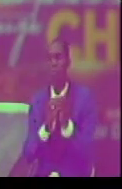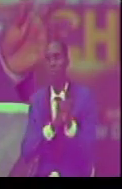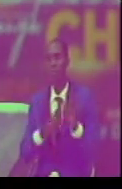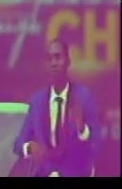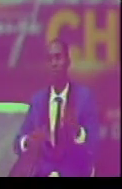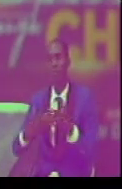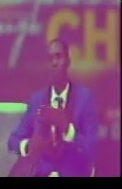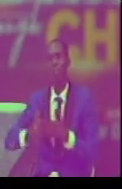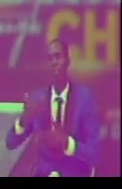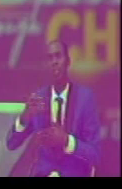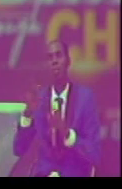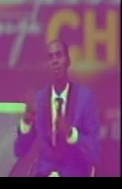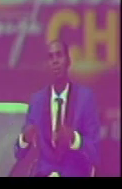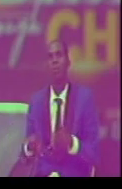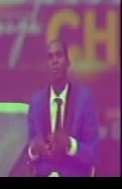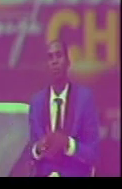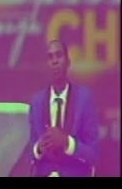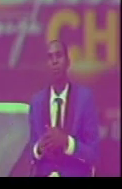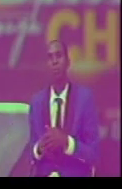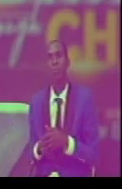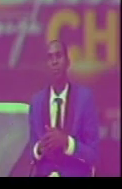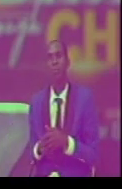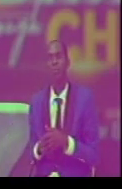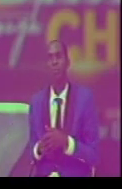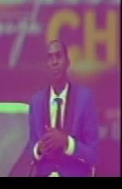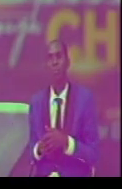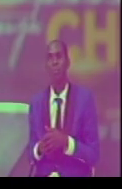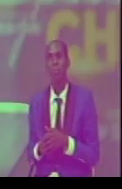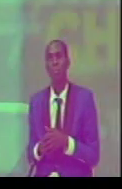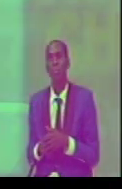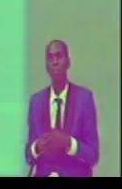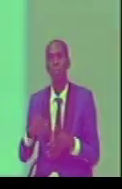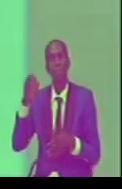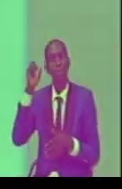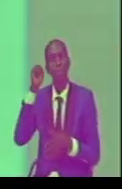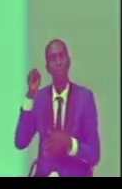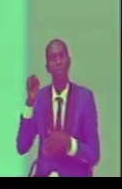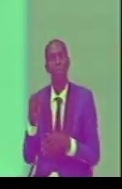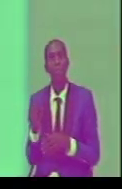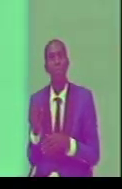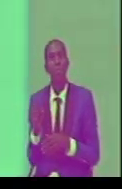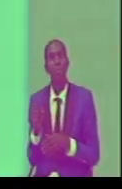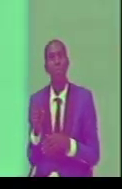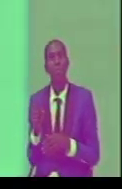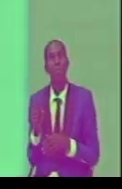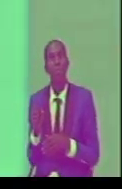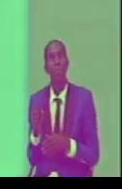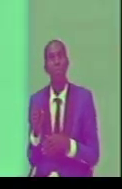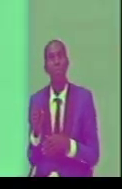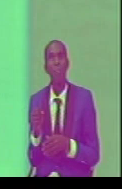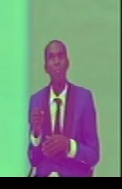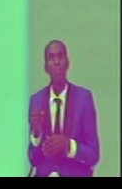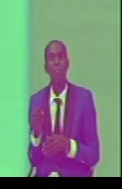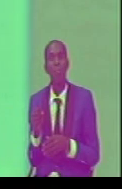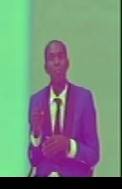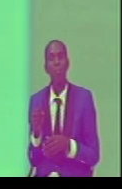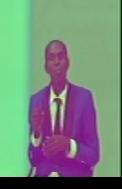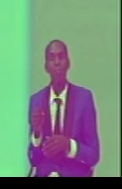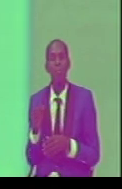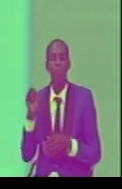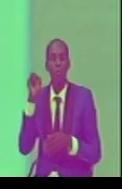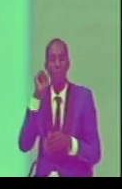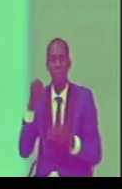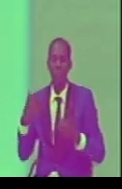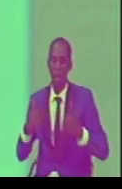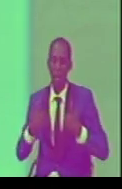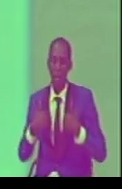We praise God for him. Let's listen to the next testifier. Praise the Lord. My name is Peace Israel. I'm from Kala District,